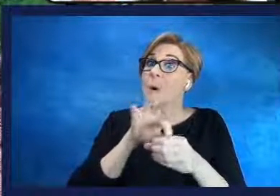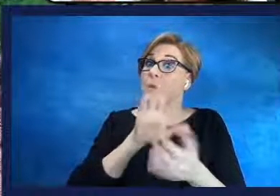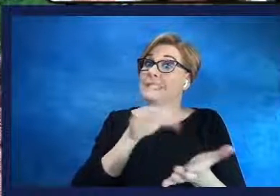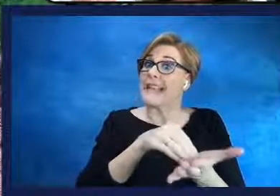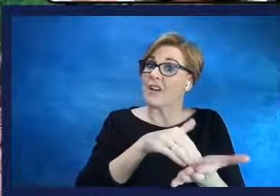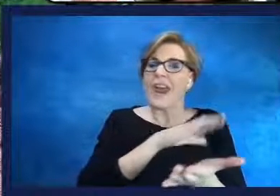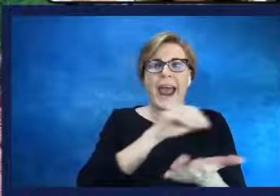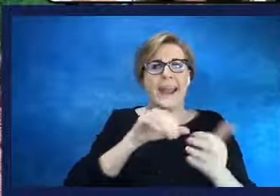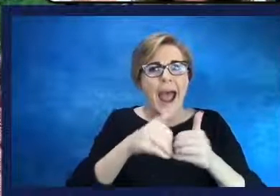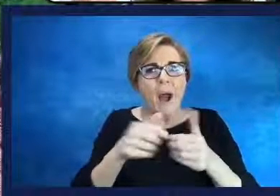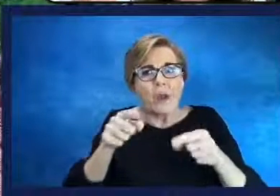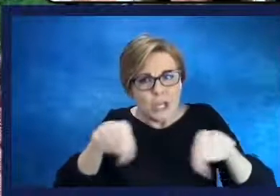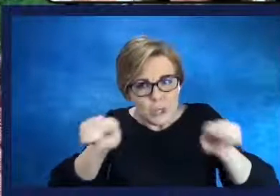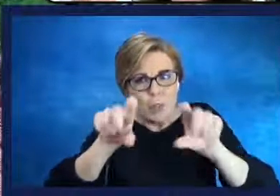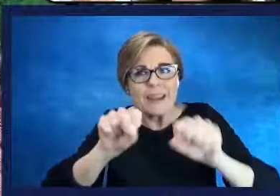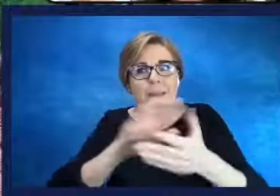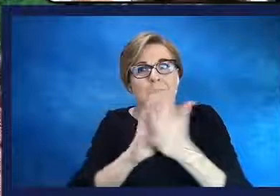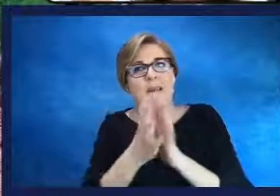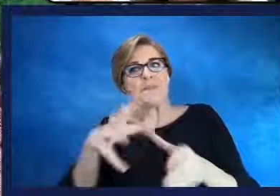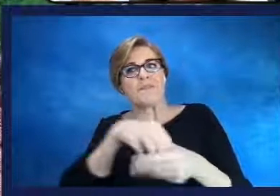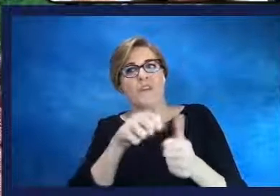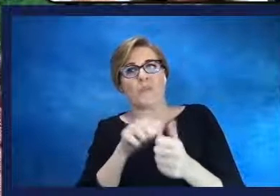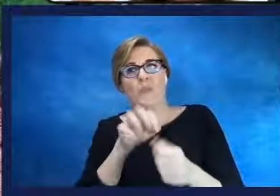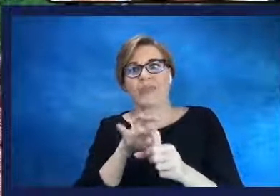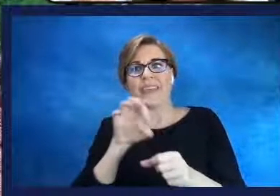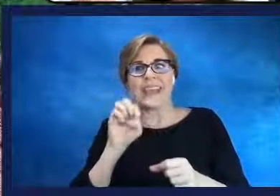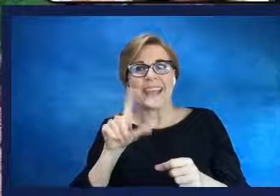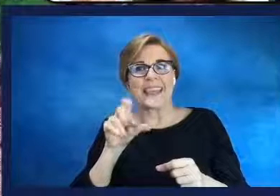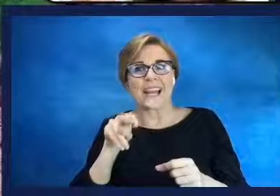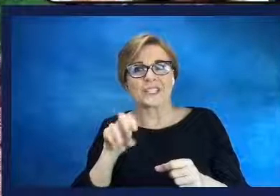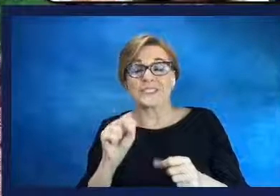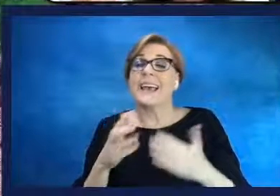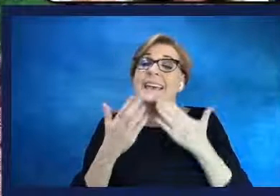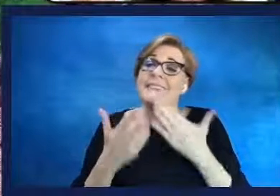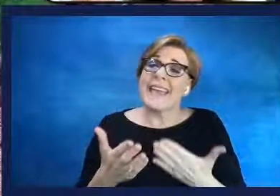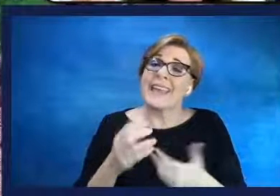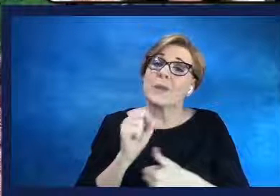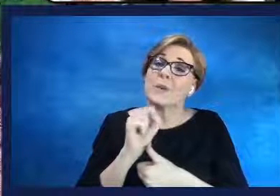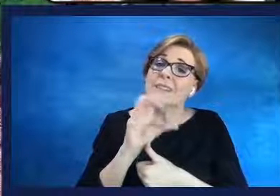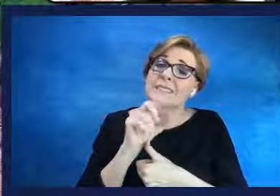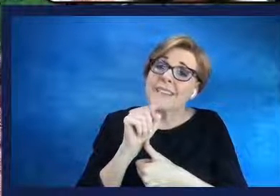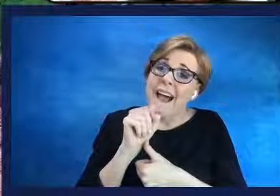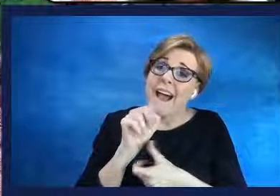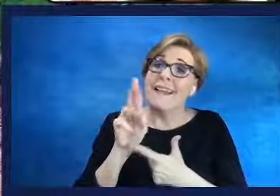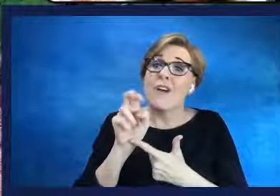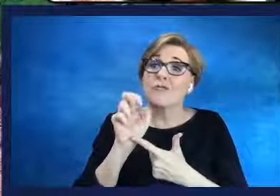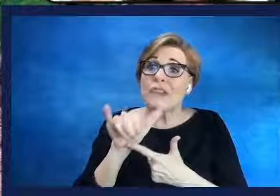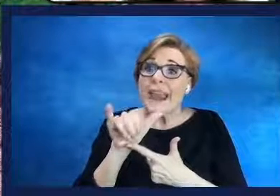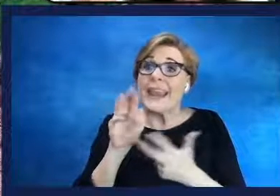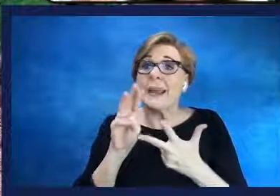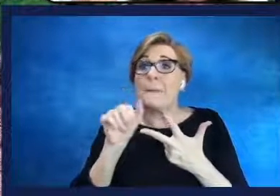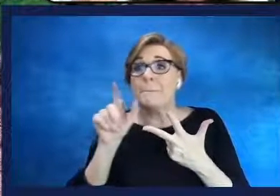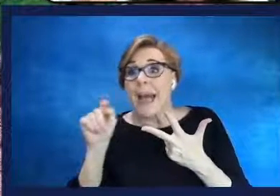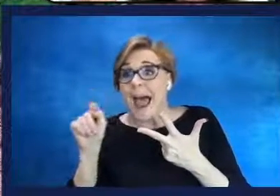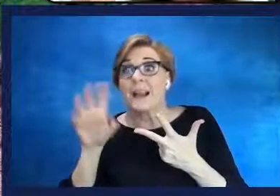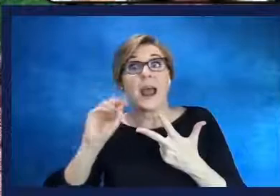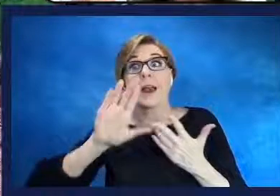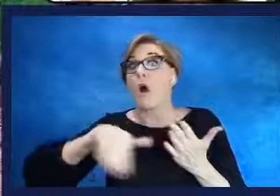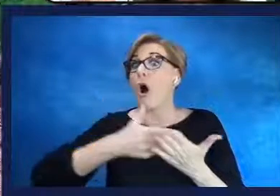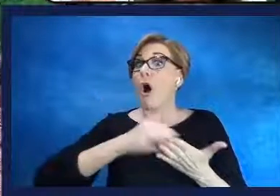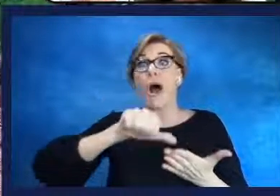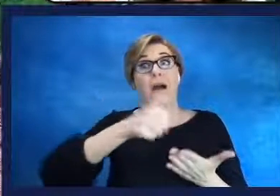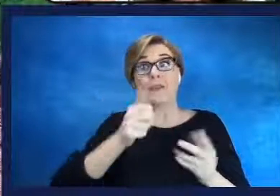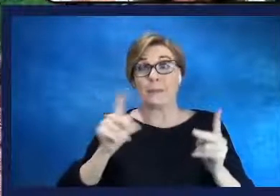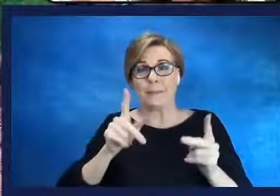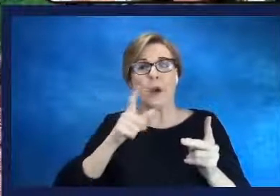And many thanks to Scott, Ray, Matt, and to all of our election team members behind the scenes to make this workshop possible. And a